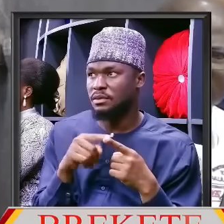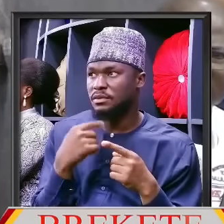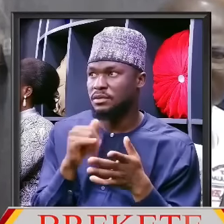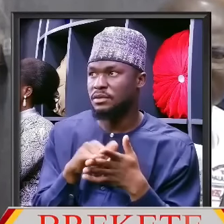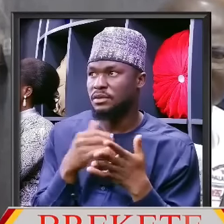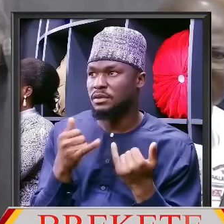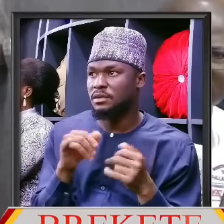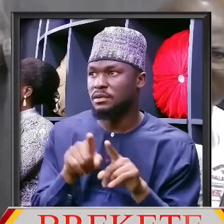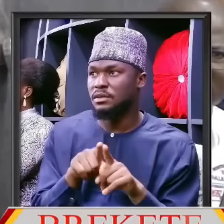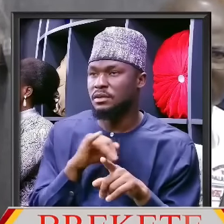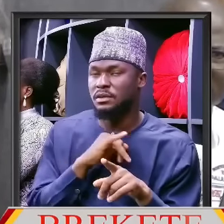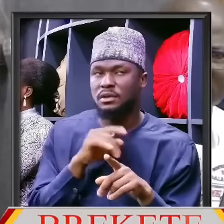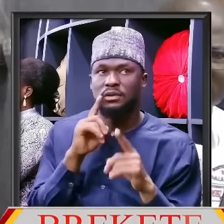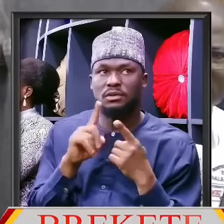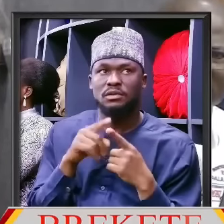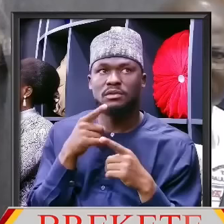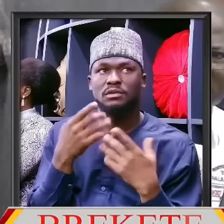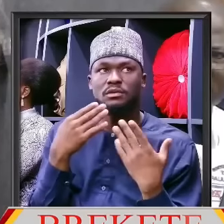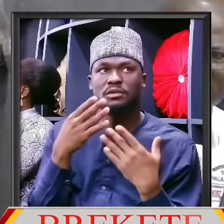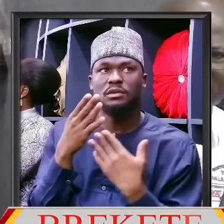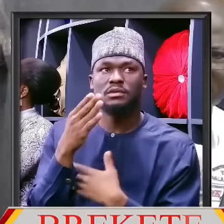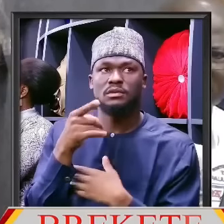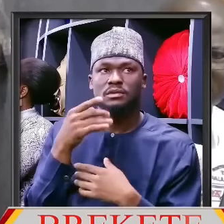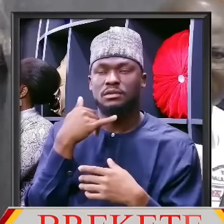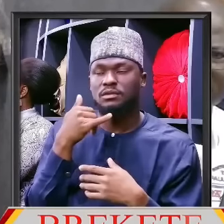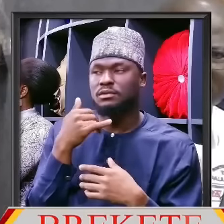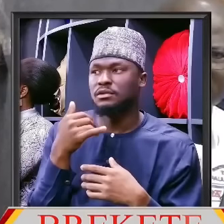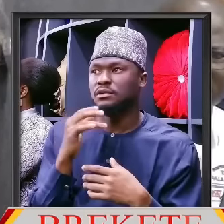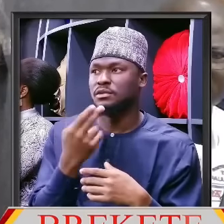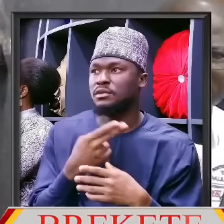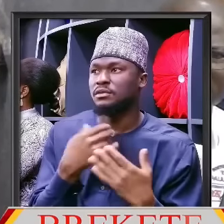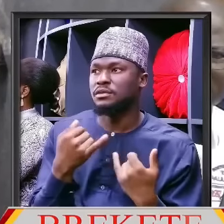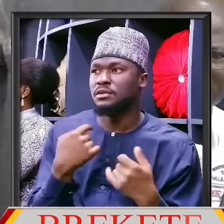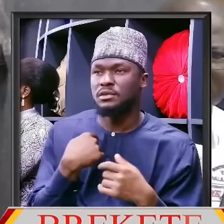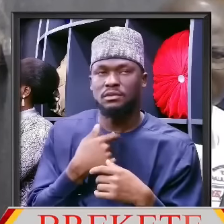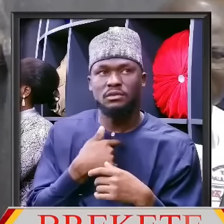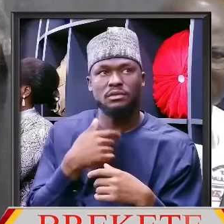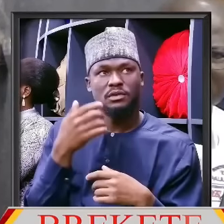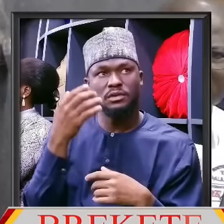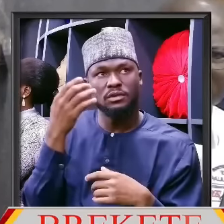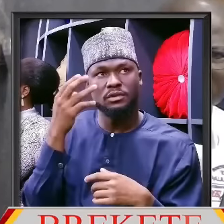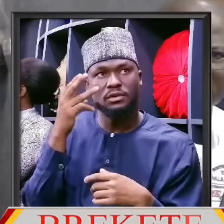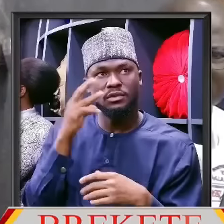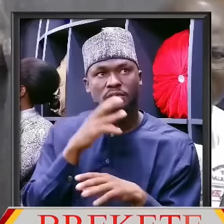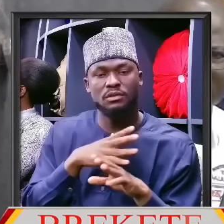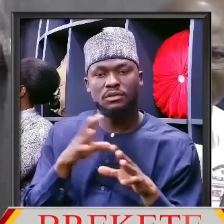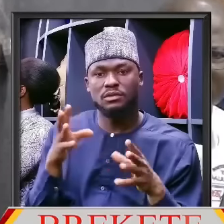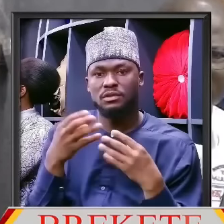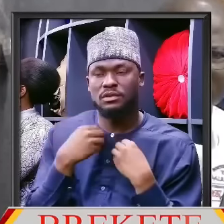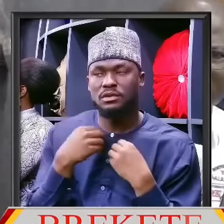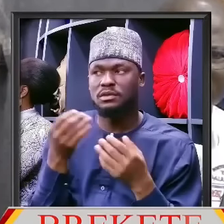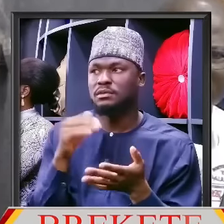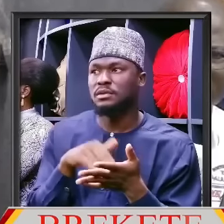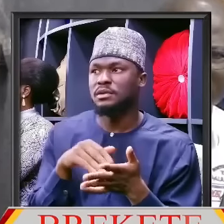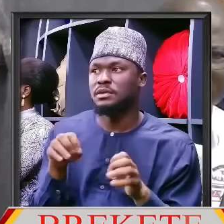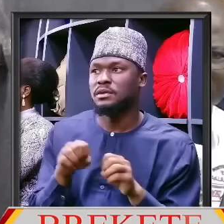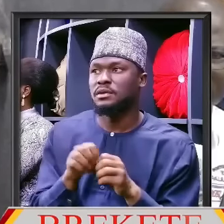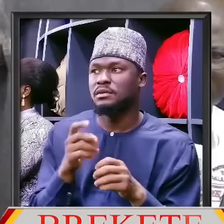as I talk to you, thank God when I clap for this management just now. We not admit again. Even when